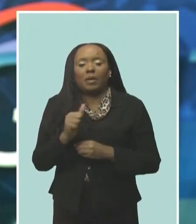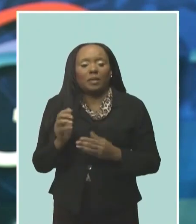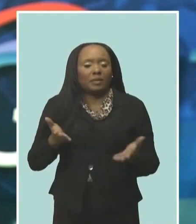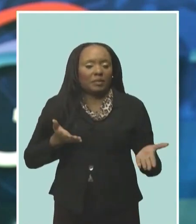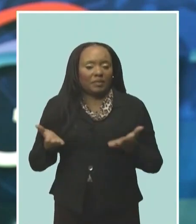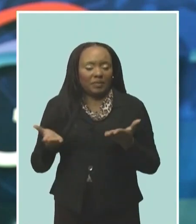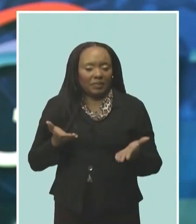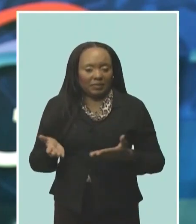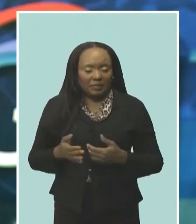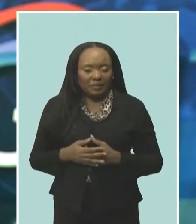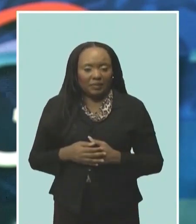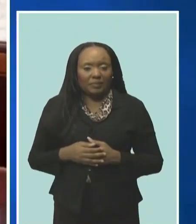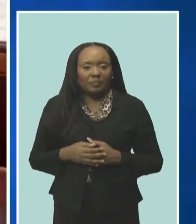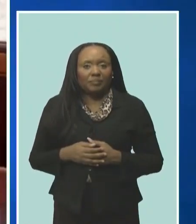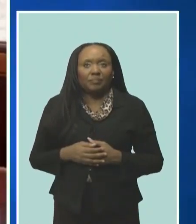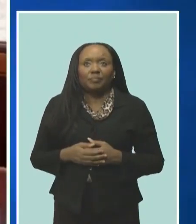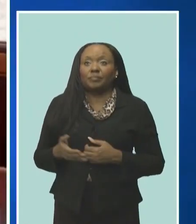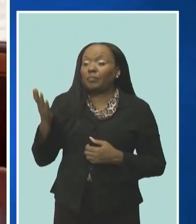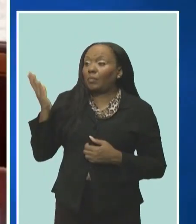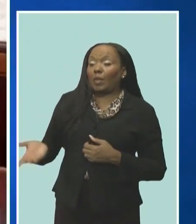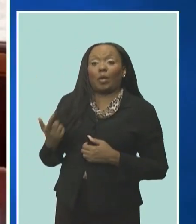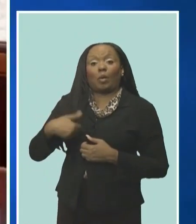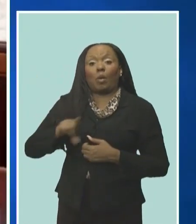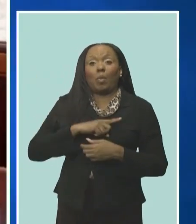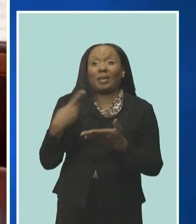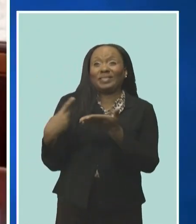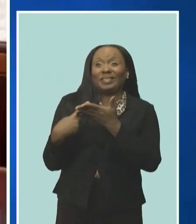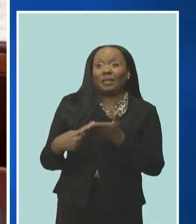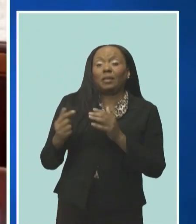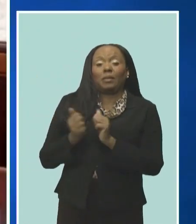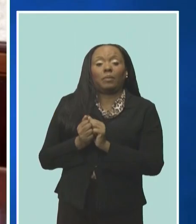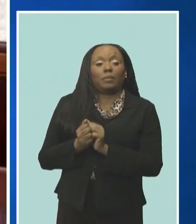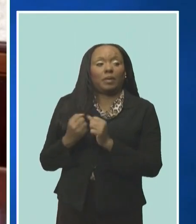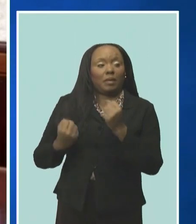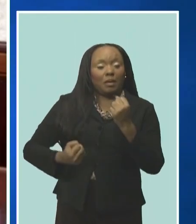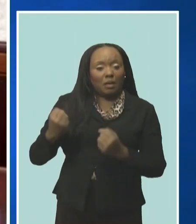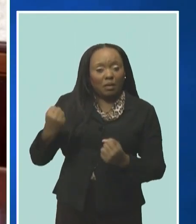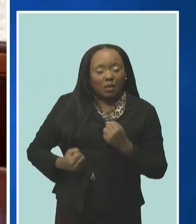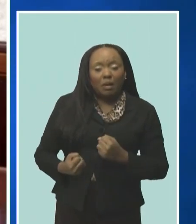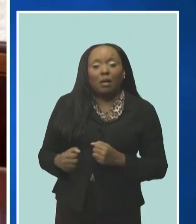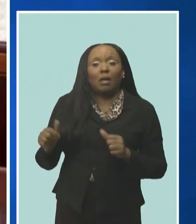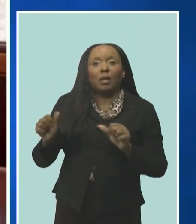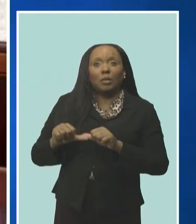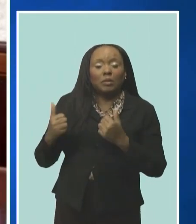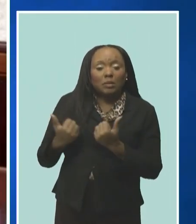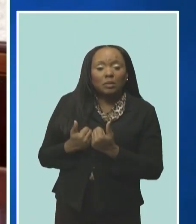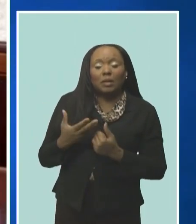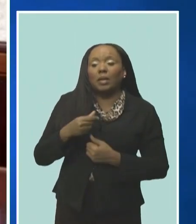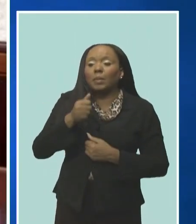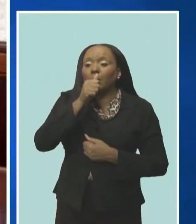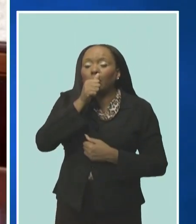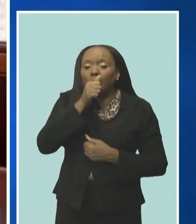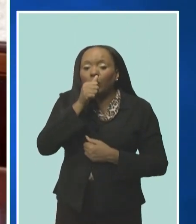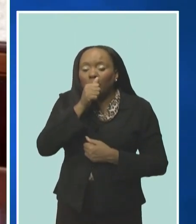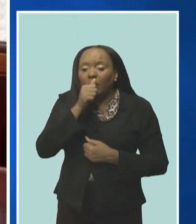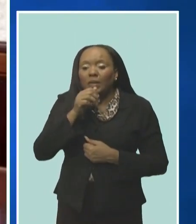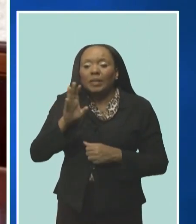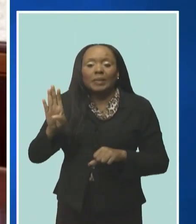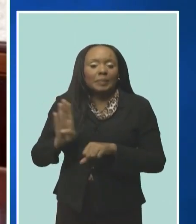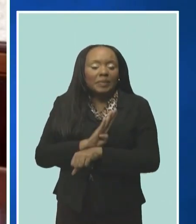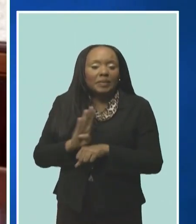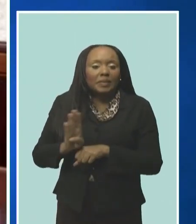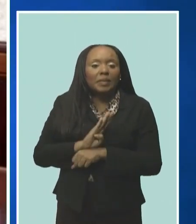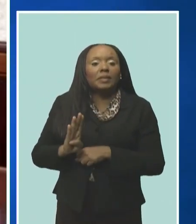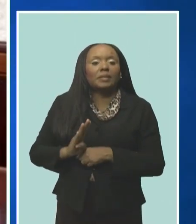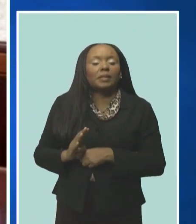undertaken. Coming out of the discussions with the Automobile Association and the private dealers in particular, it